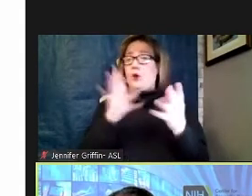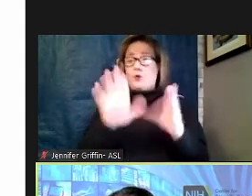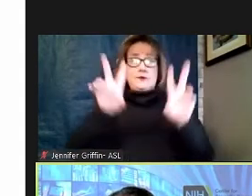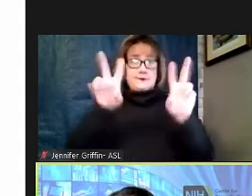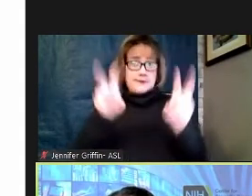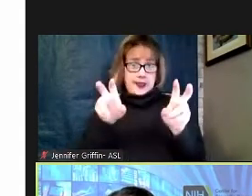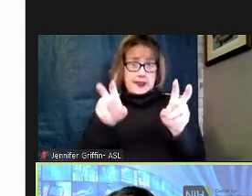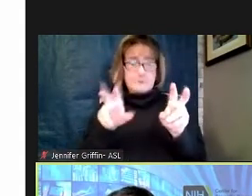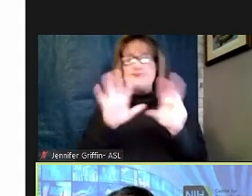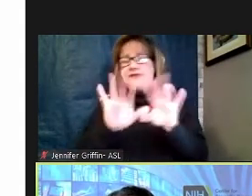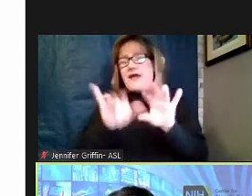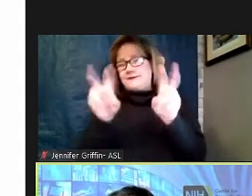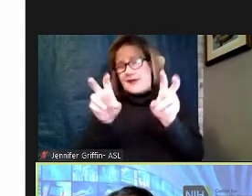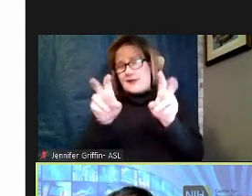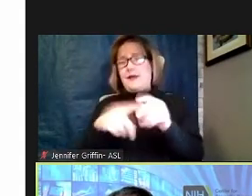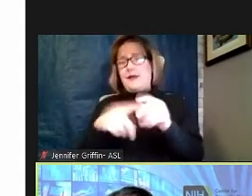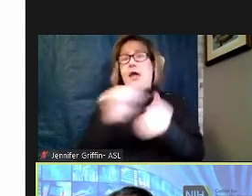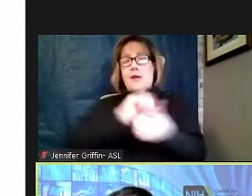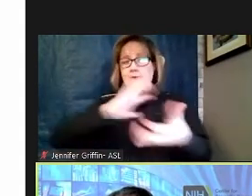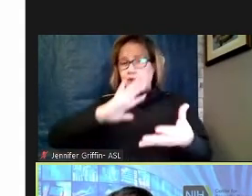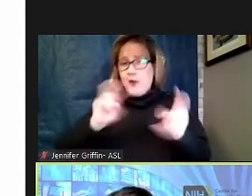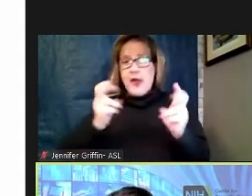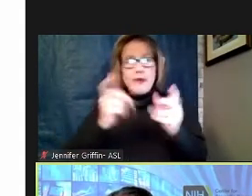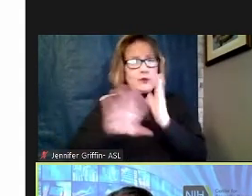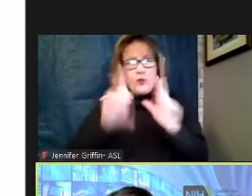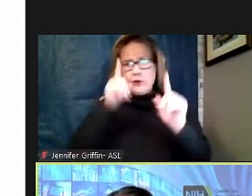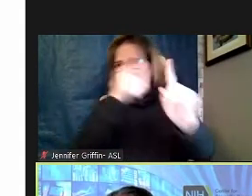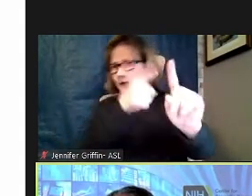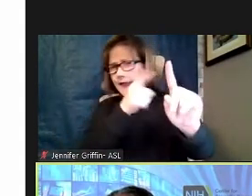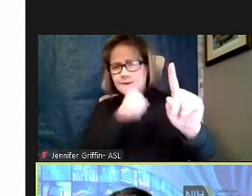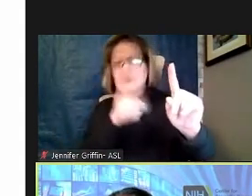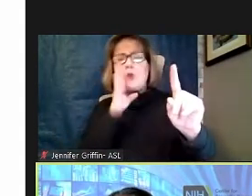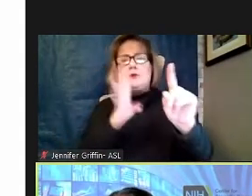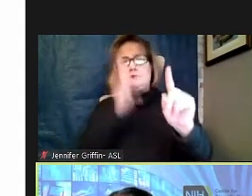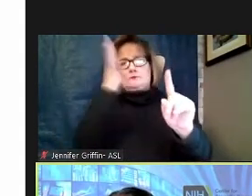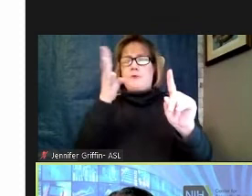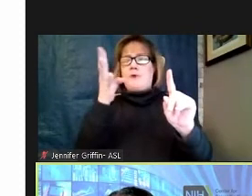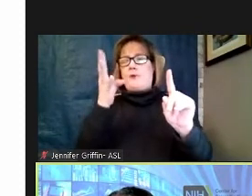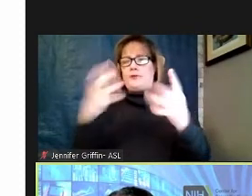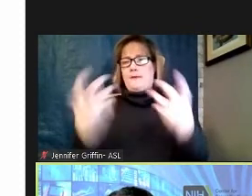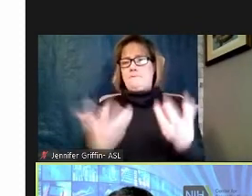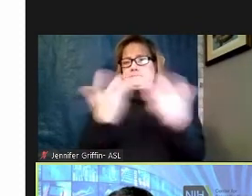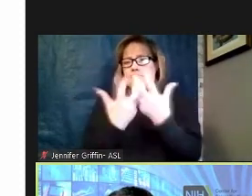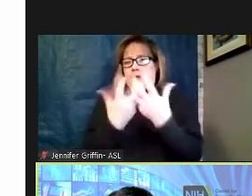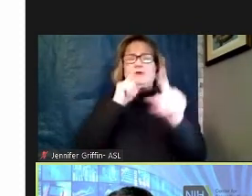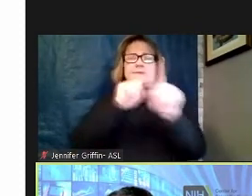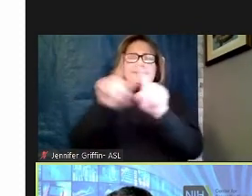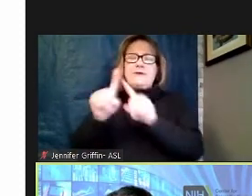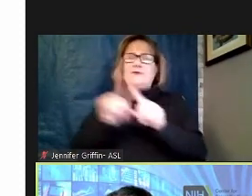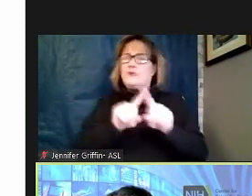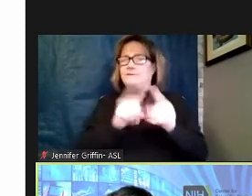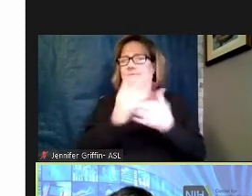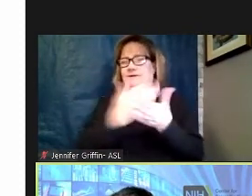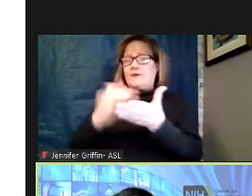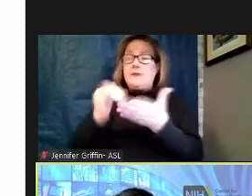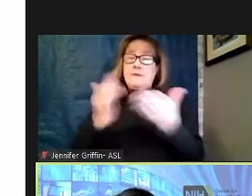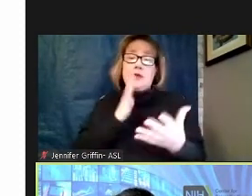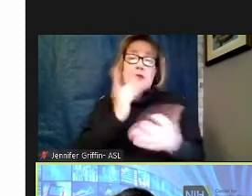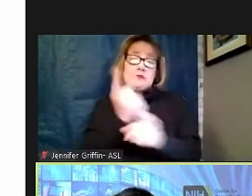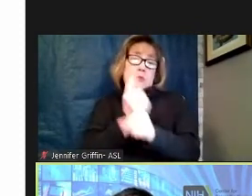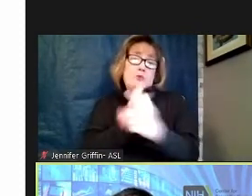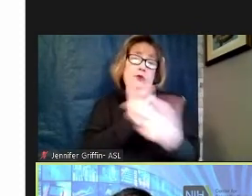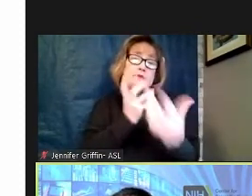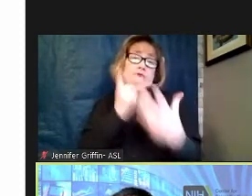and your abstracts or specific aims, and then it will come up with some matches for different study sections that might be appropriate for your